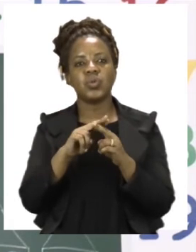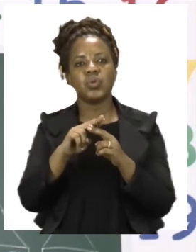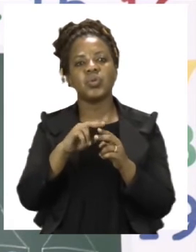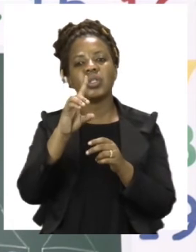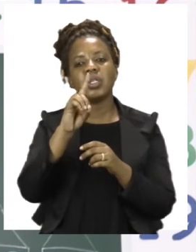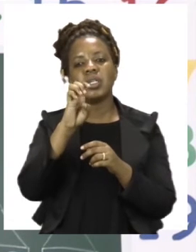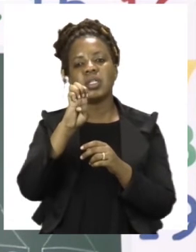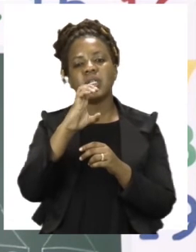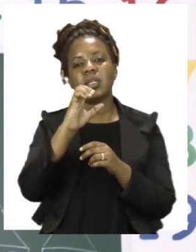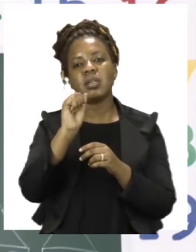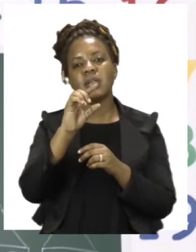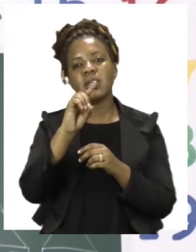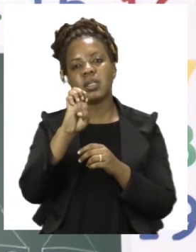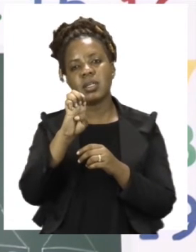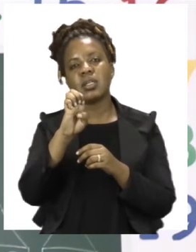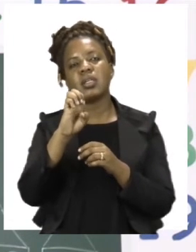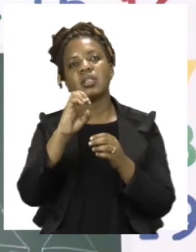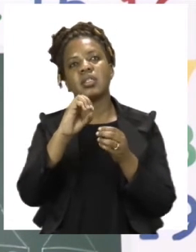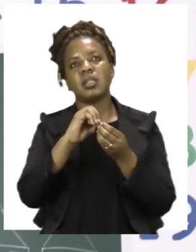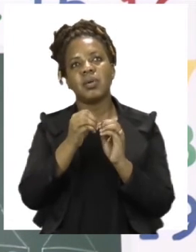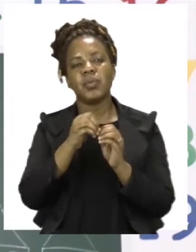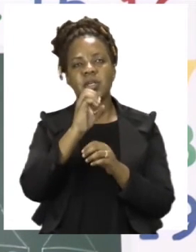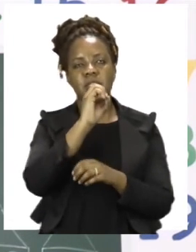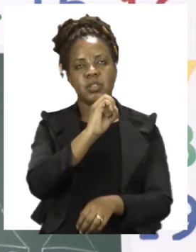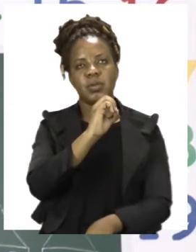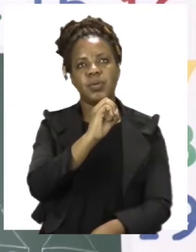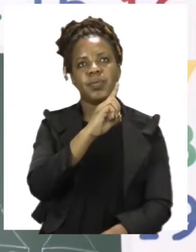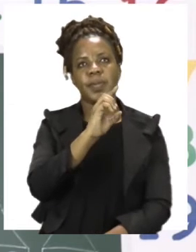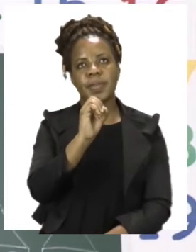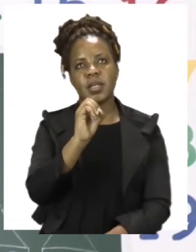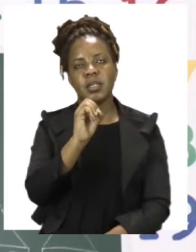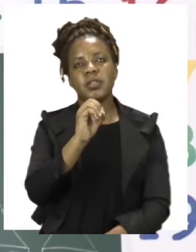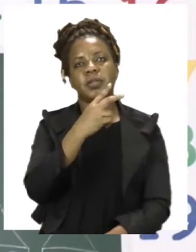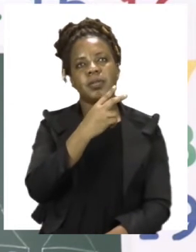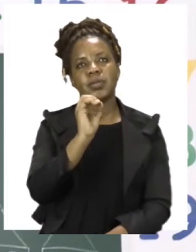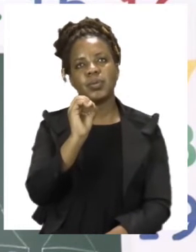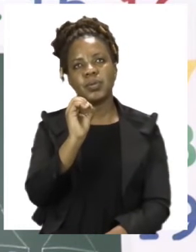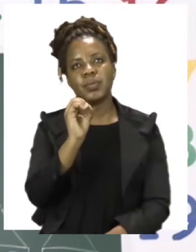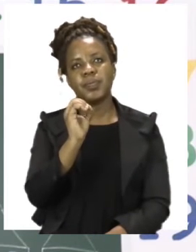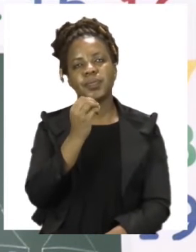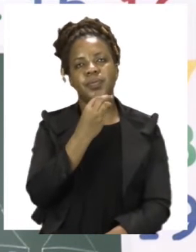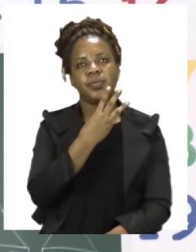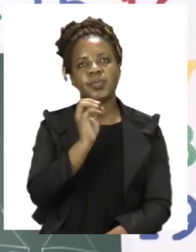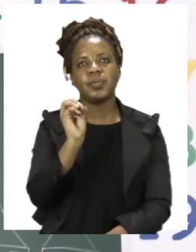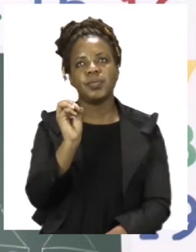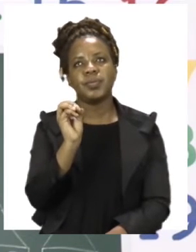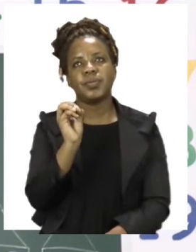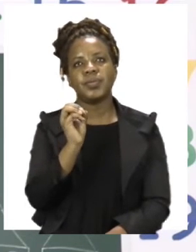them together. 0, 10, 20,